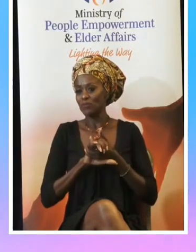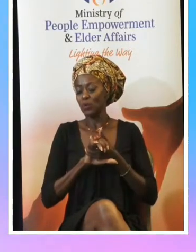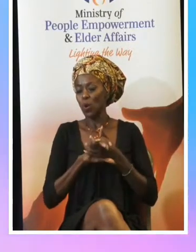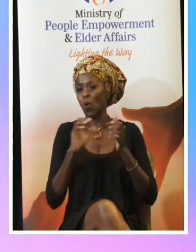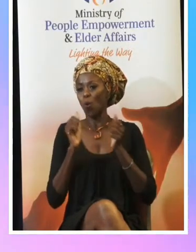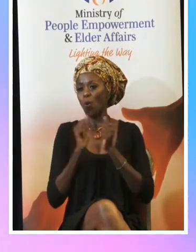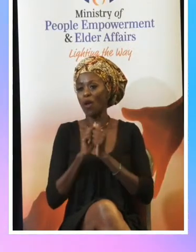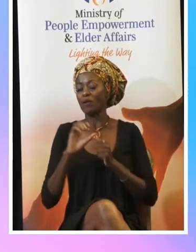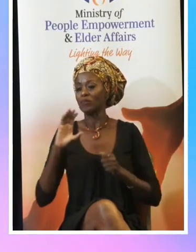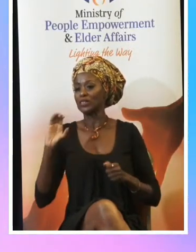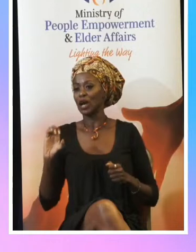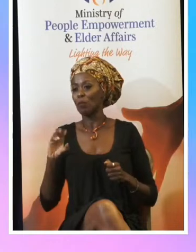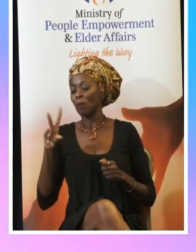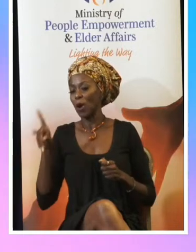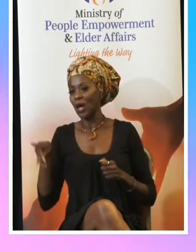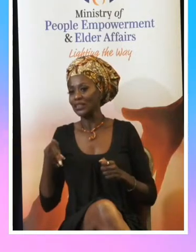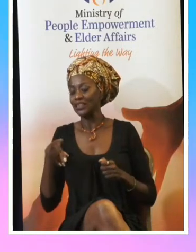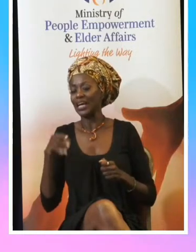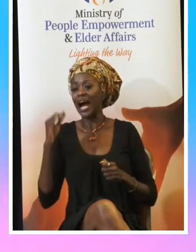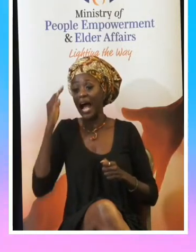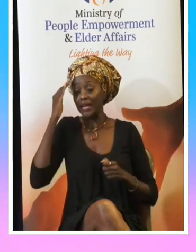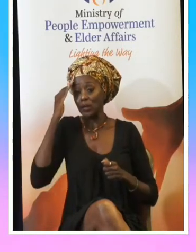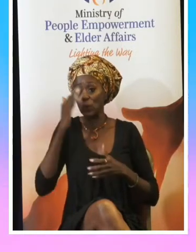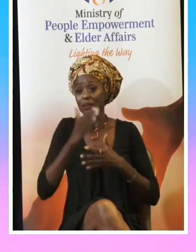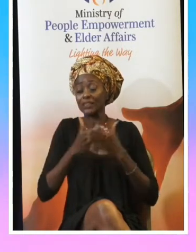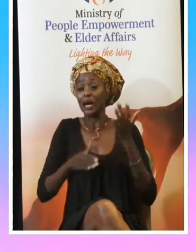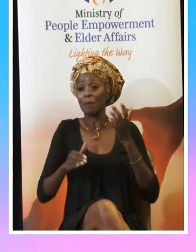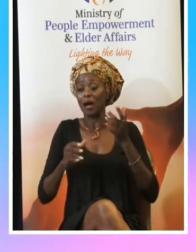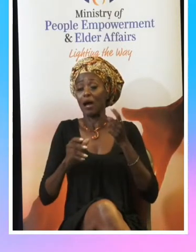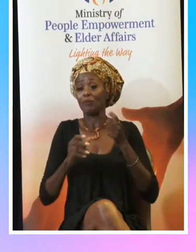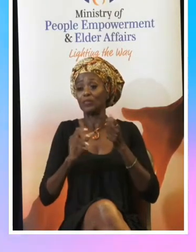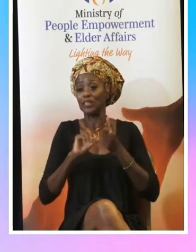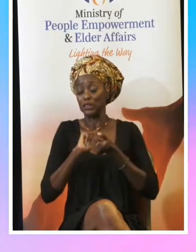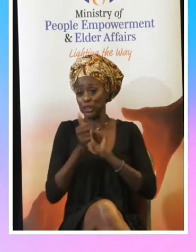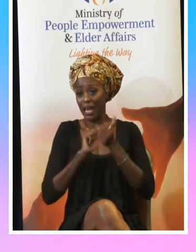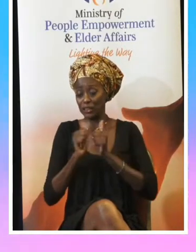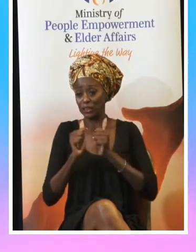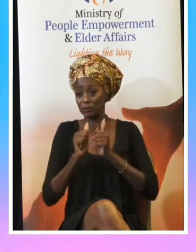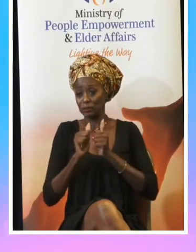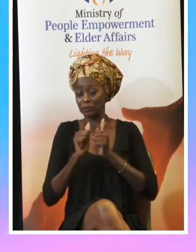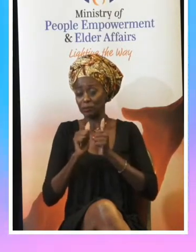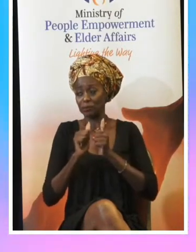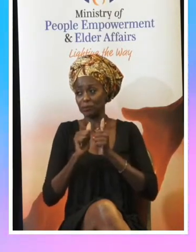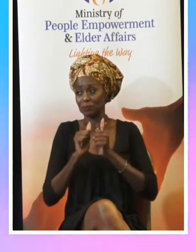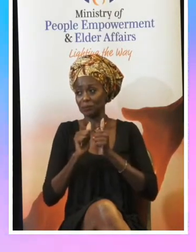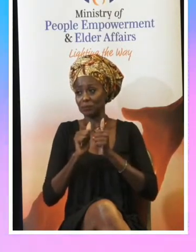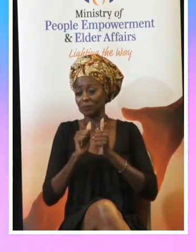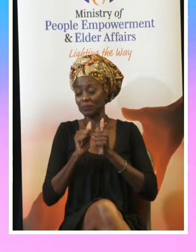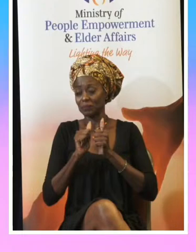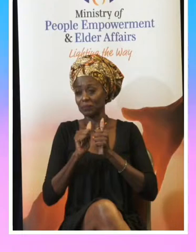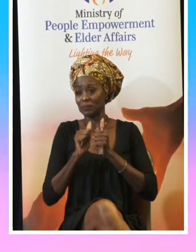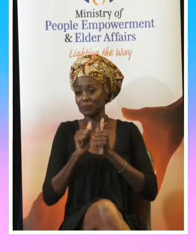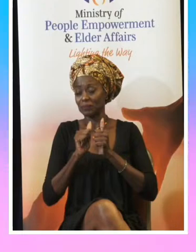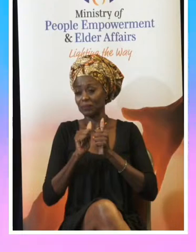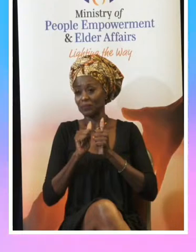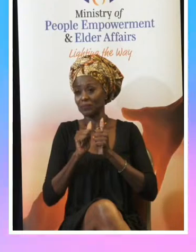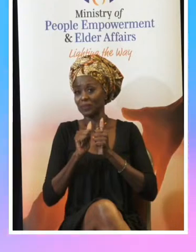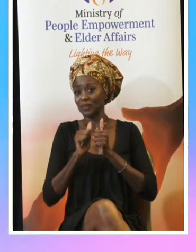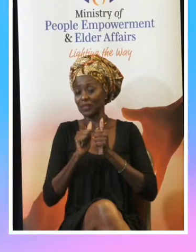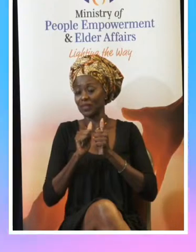they would have spoken about even to go to a school or even a regular